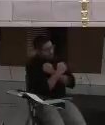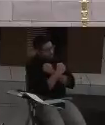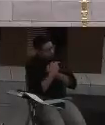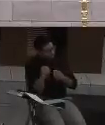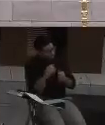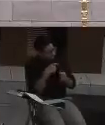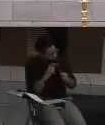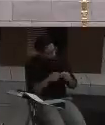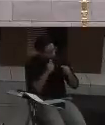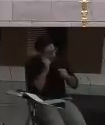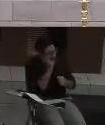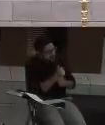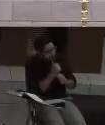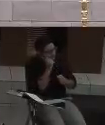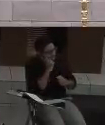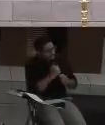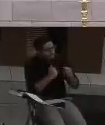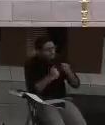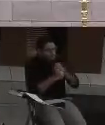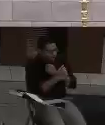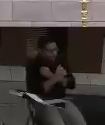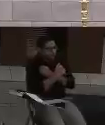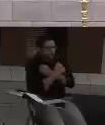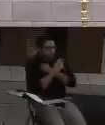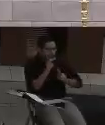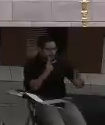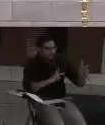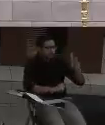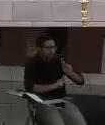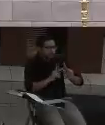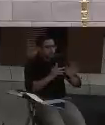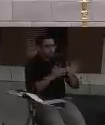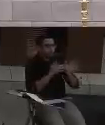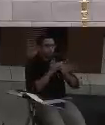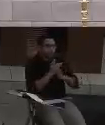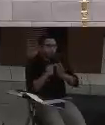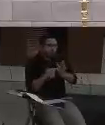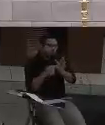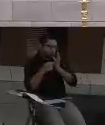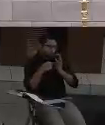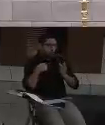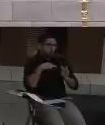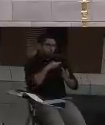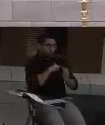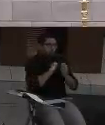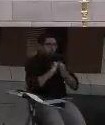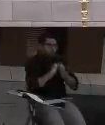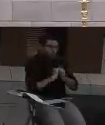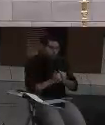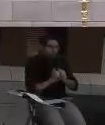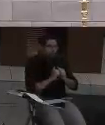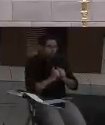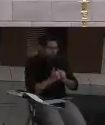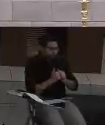way. Jesus is the way. Jesus is the way.